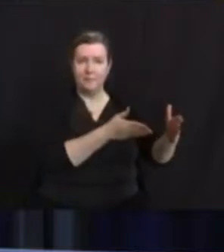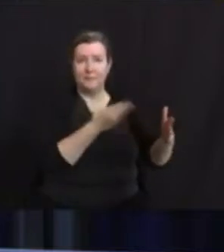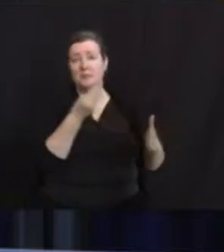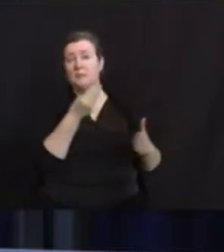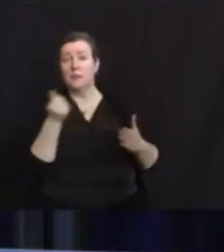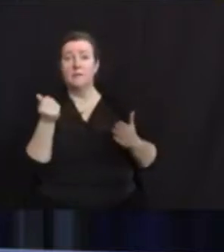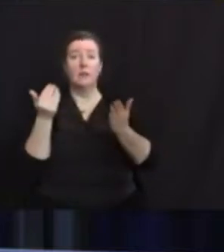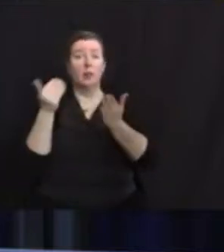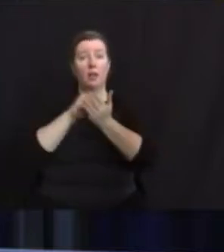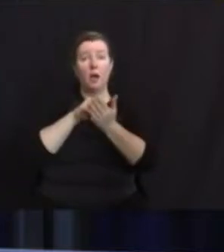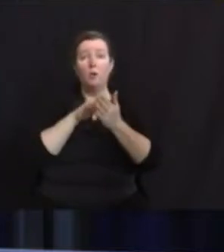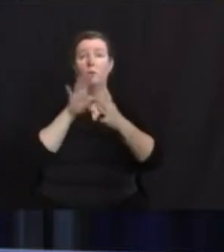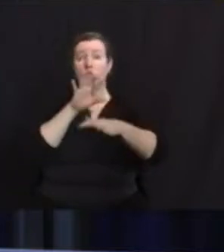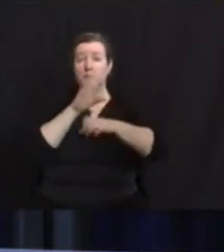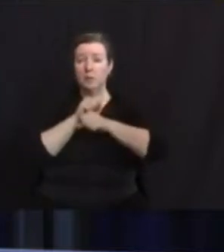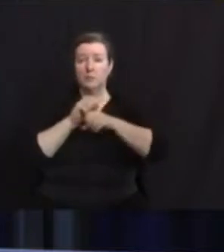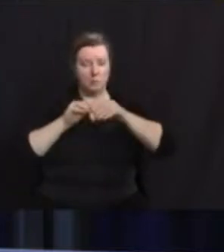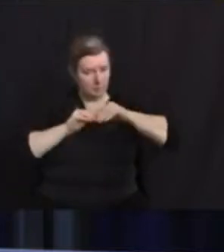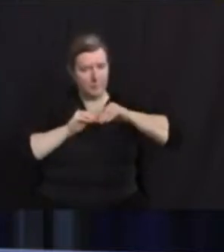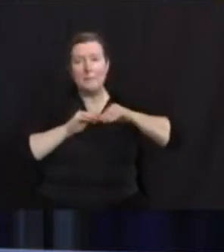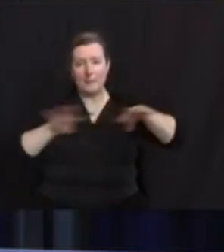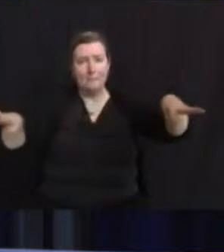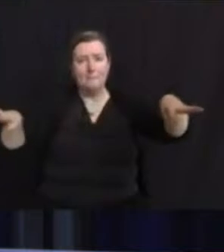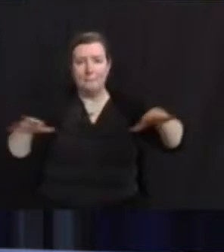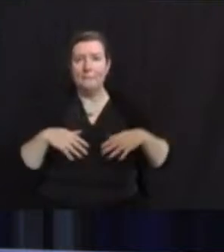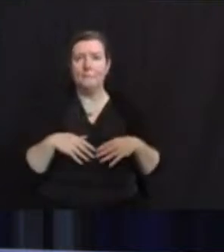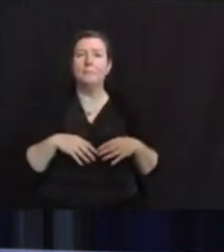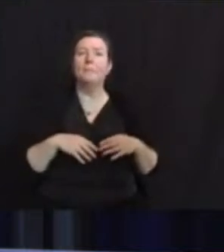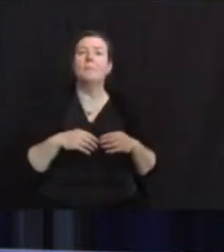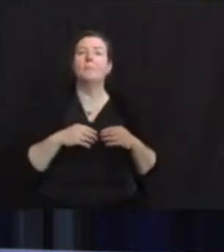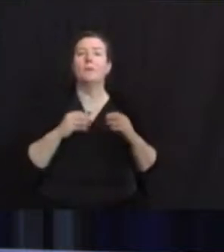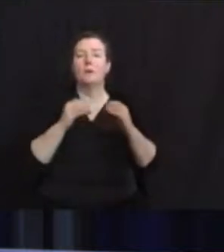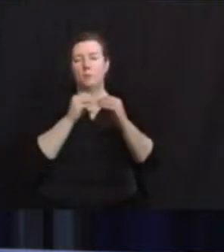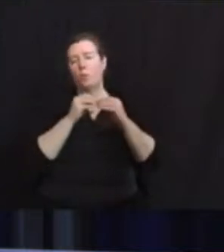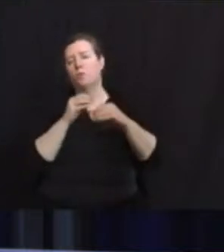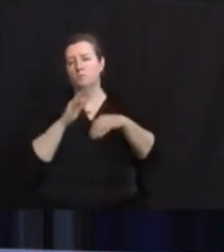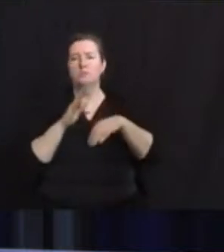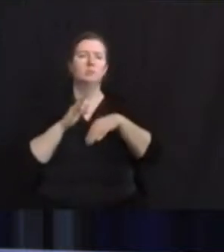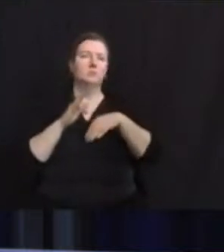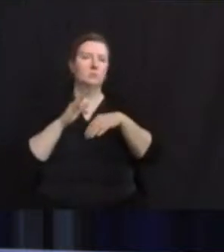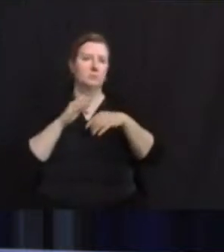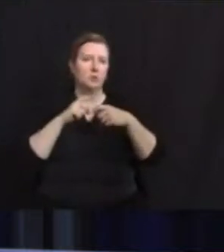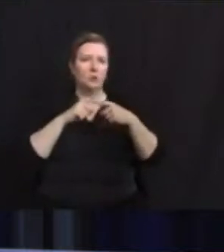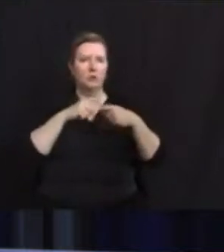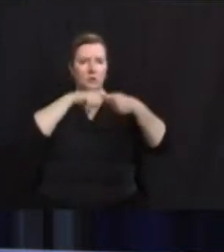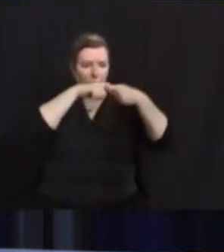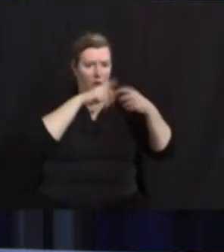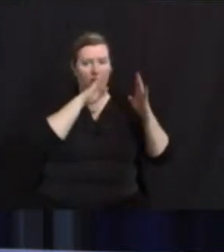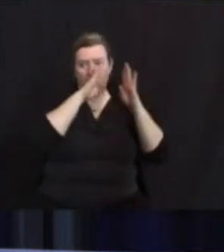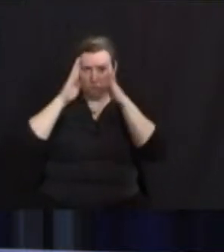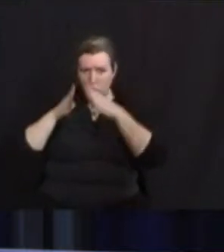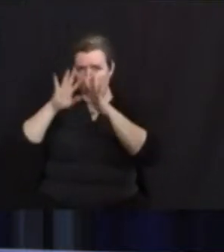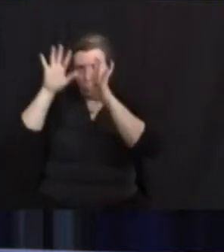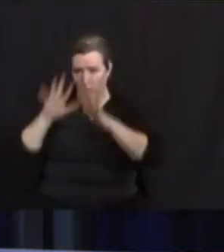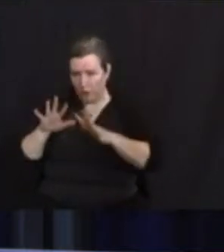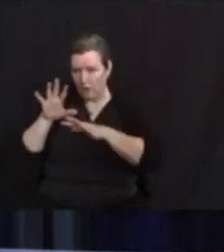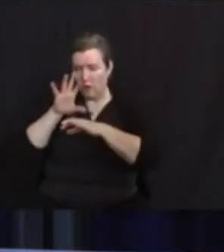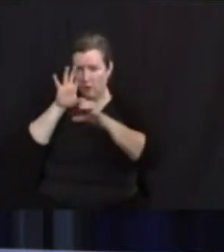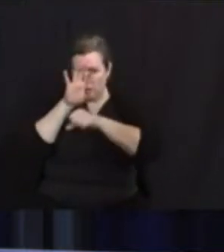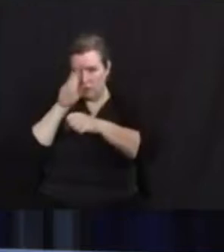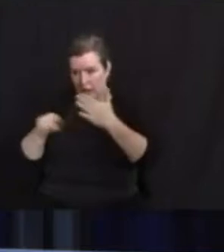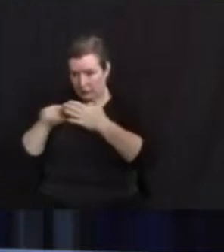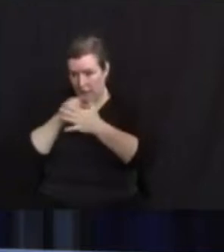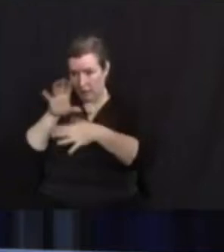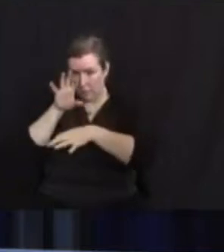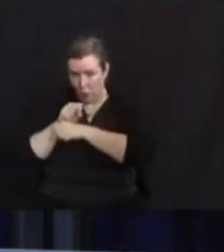emergency, we had to pause additional notifications to focus on storm-related appointment cancellations. We expect to